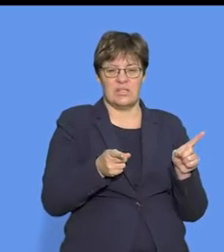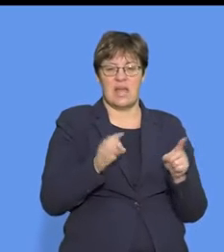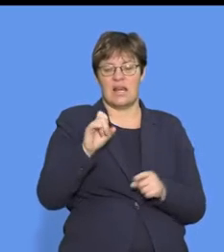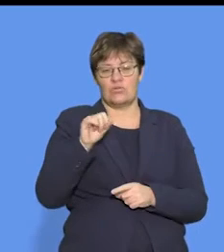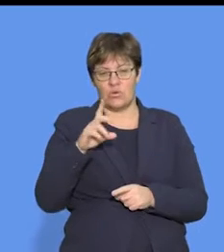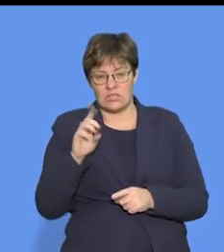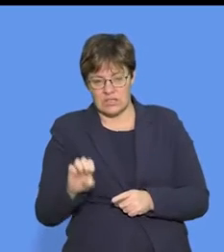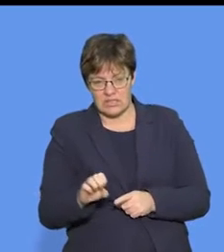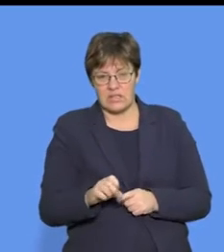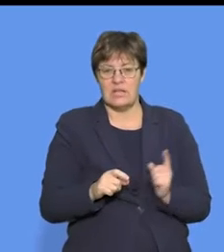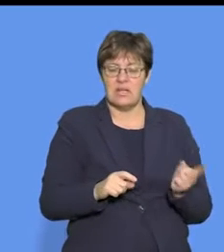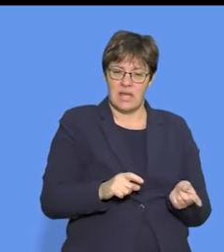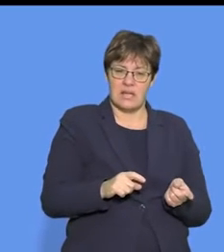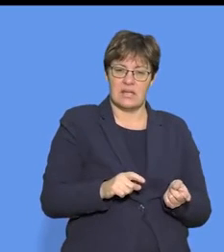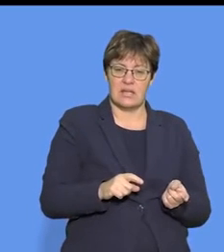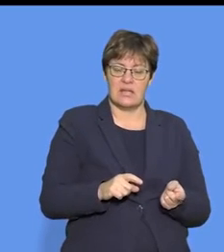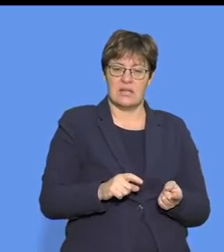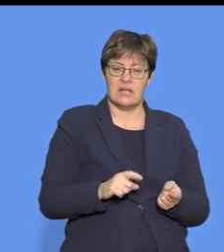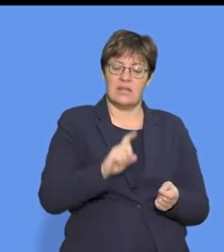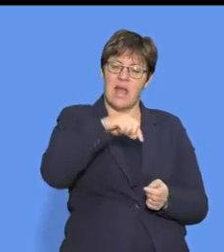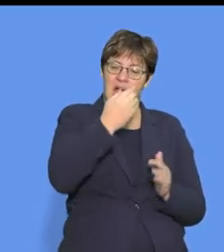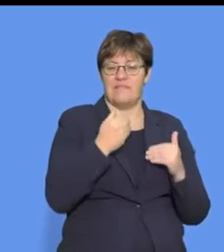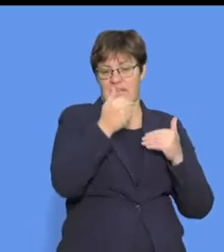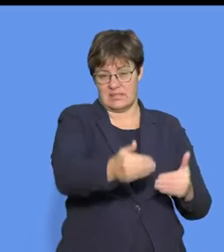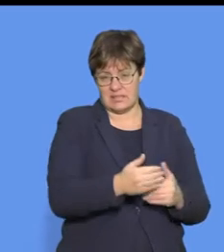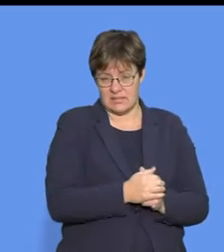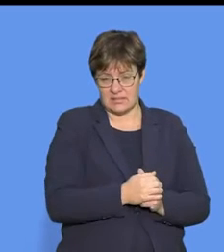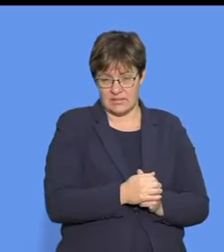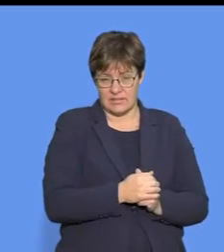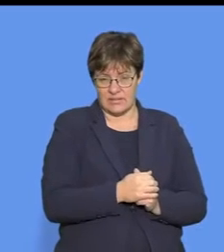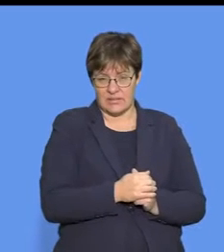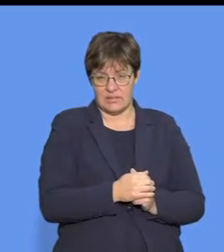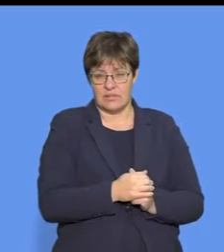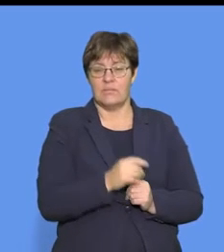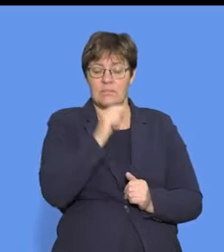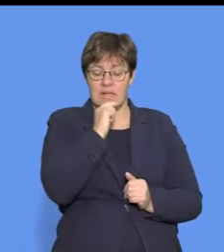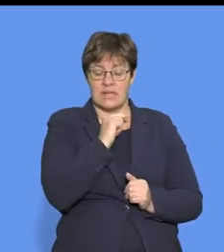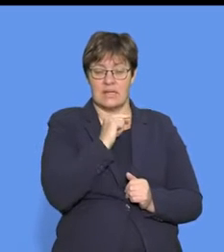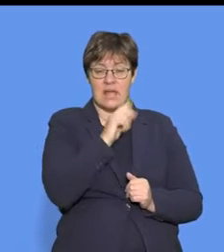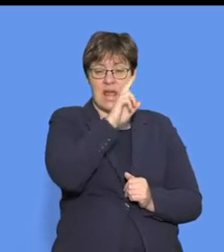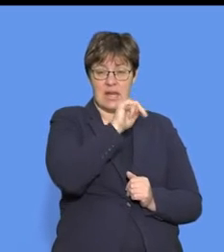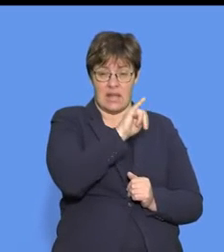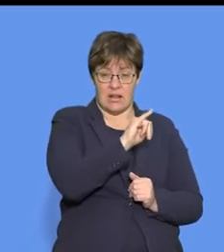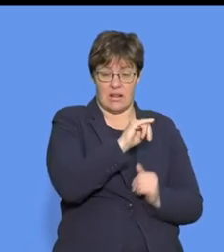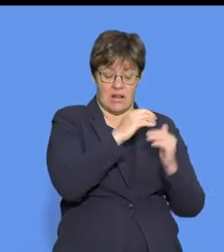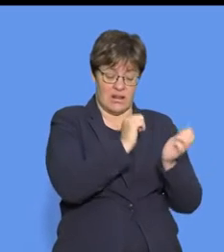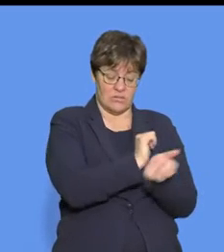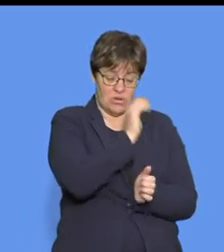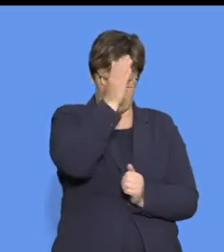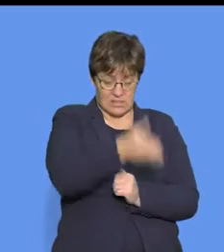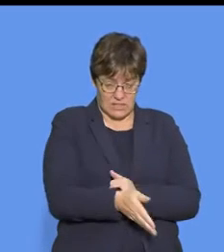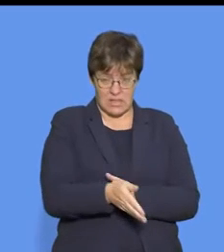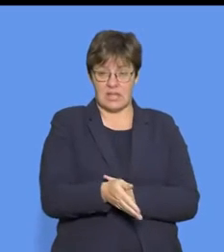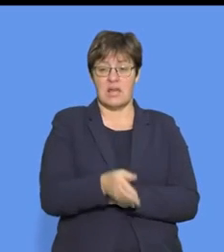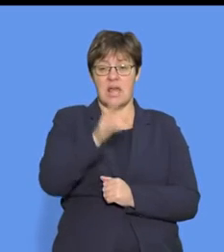to indicate there's a difference between the electrode and the other phase. And here we're going to say it's